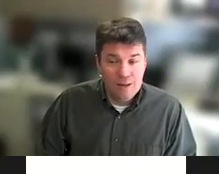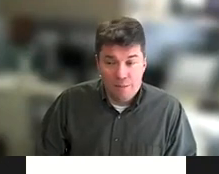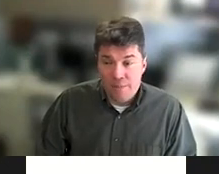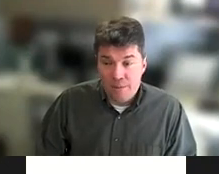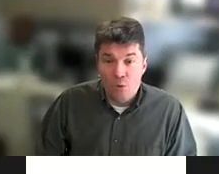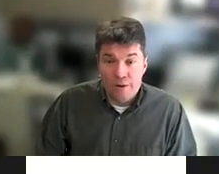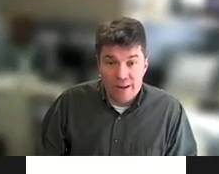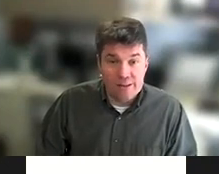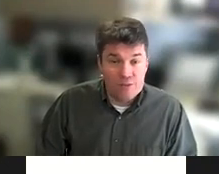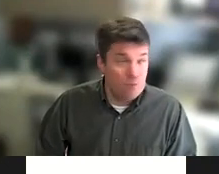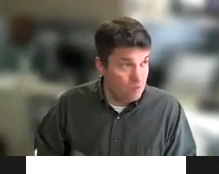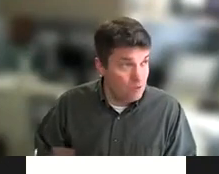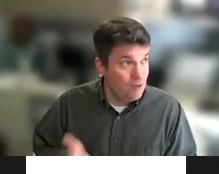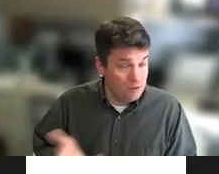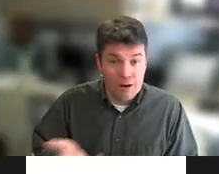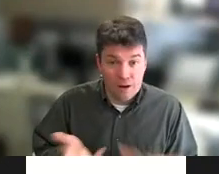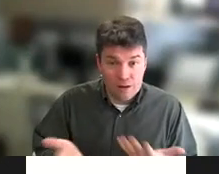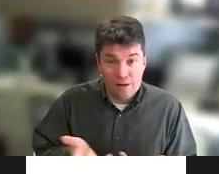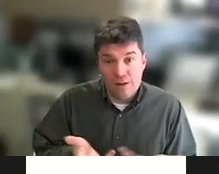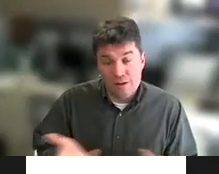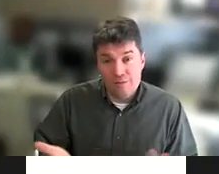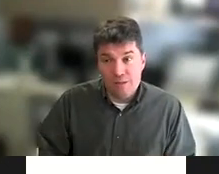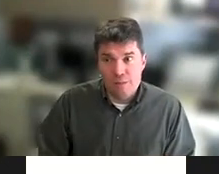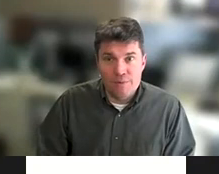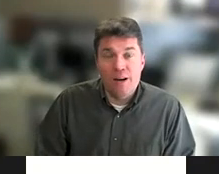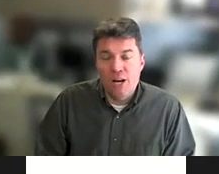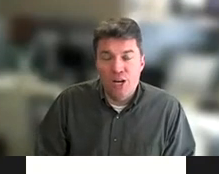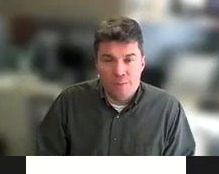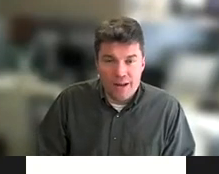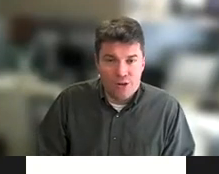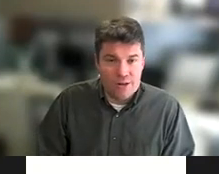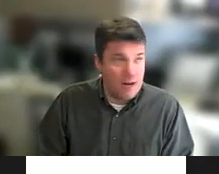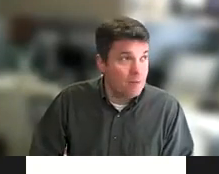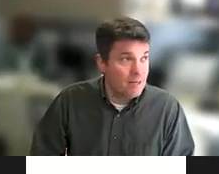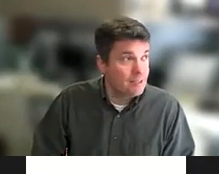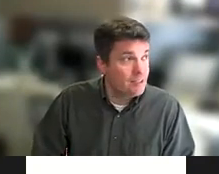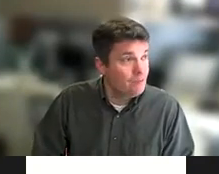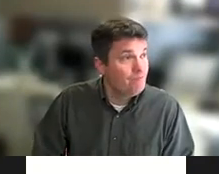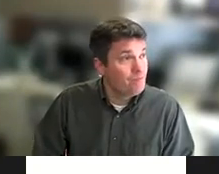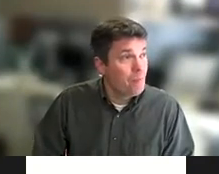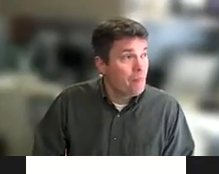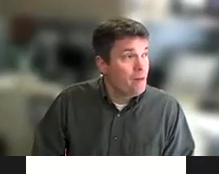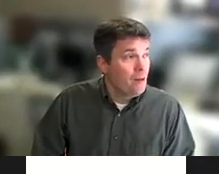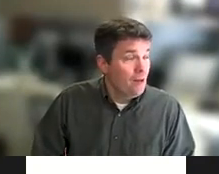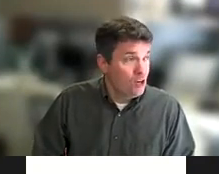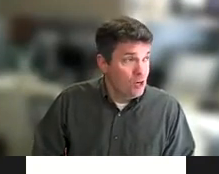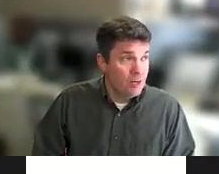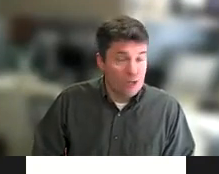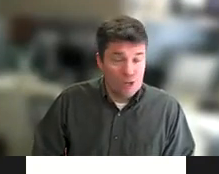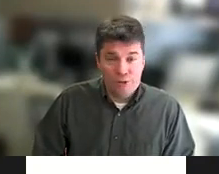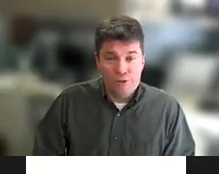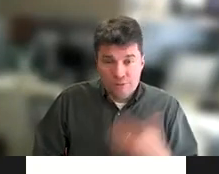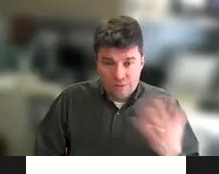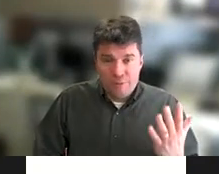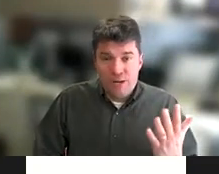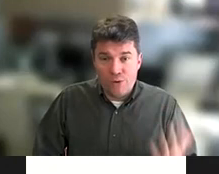ASL. It may be more effective to have a clear communication taking place. If you're using